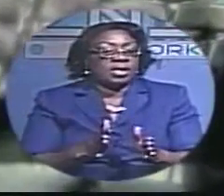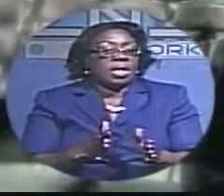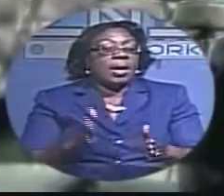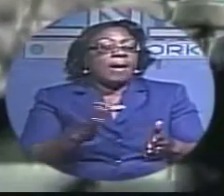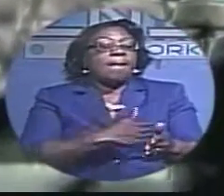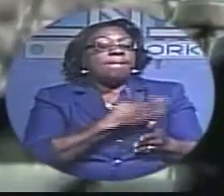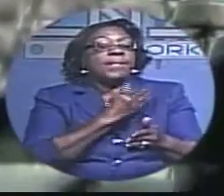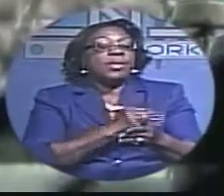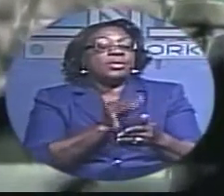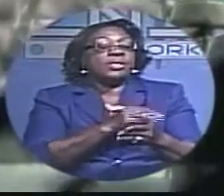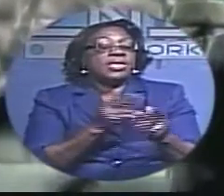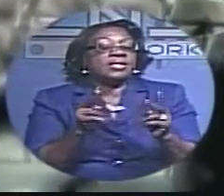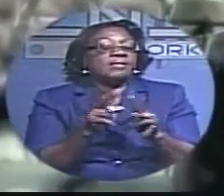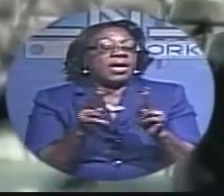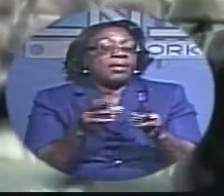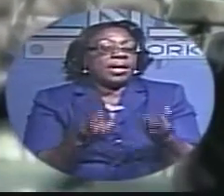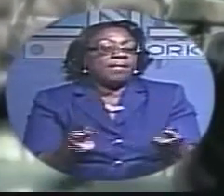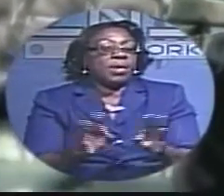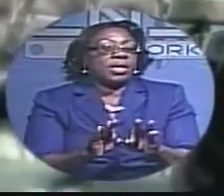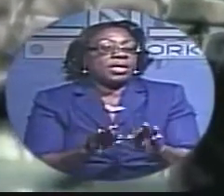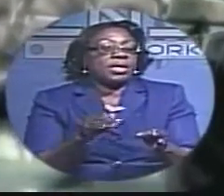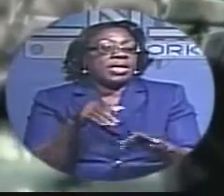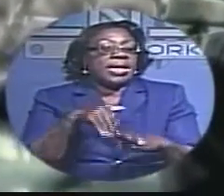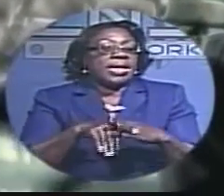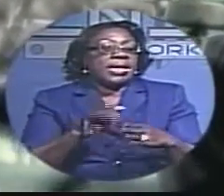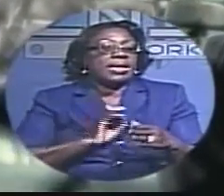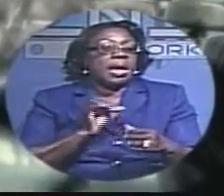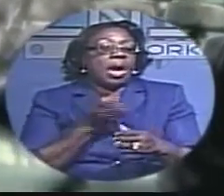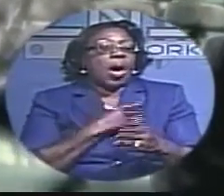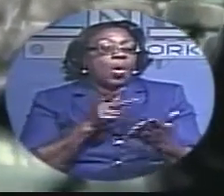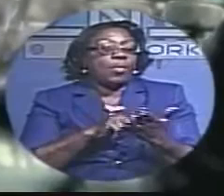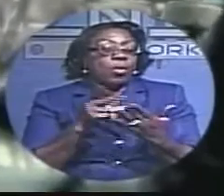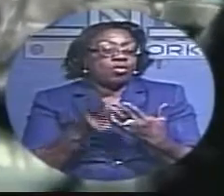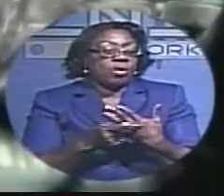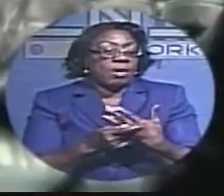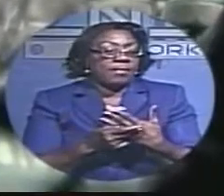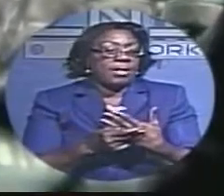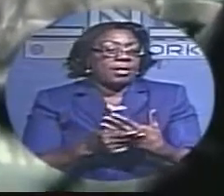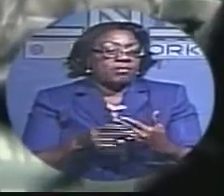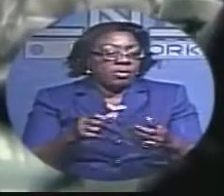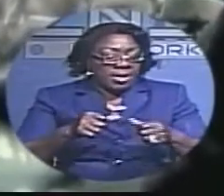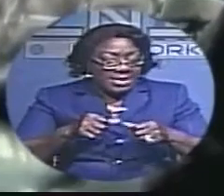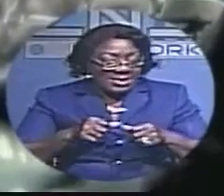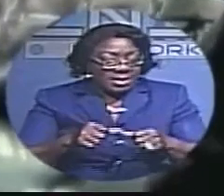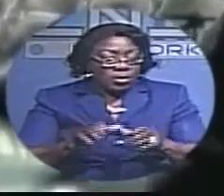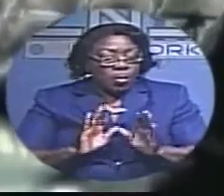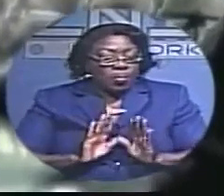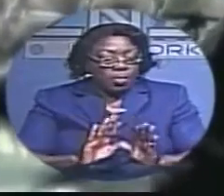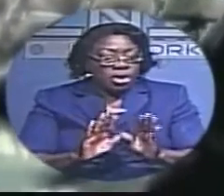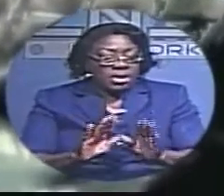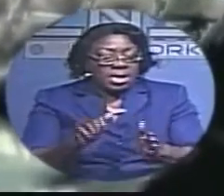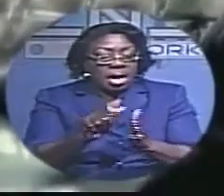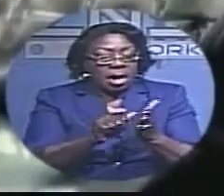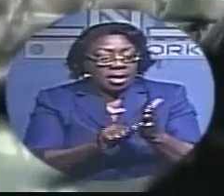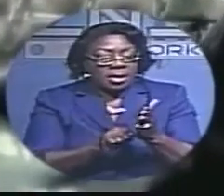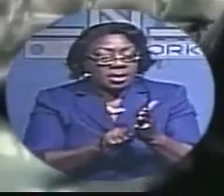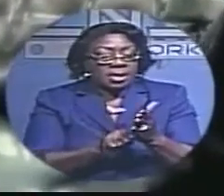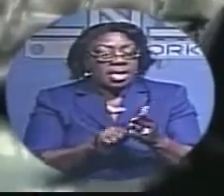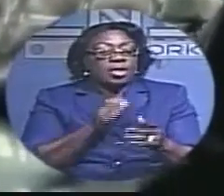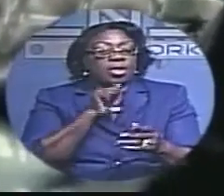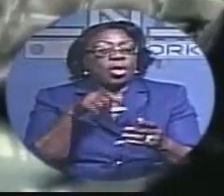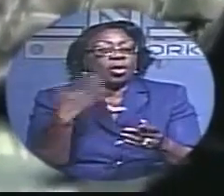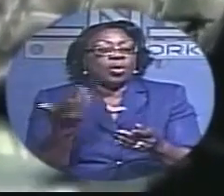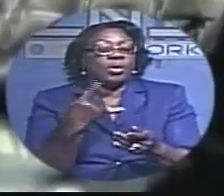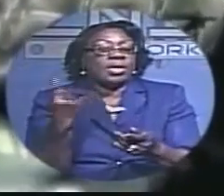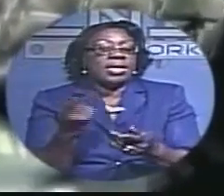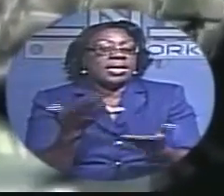to our program, and we want to continue to push the arts because they're very integral to not only this country, but of course to